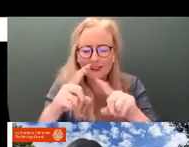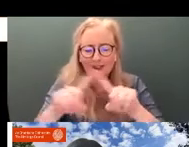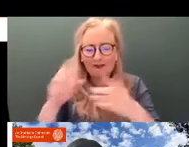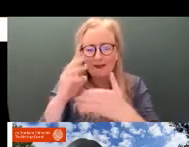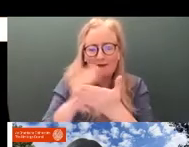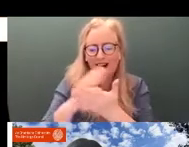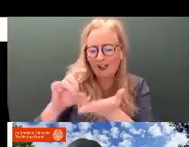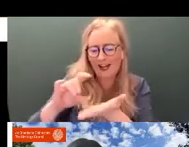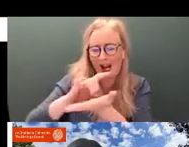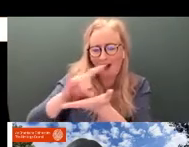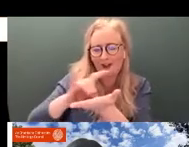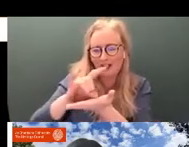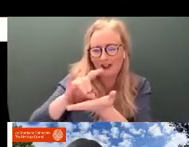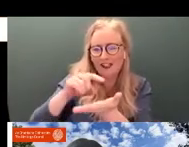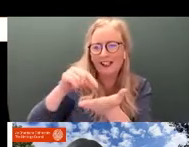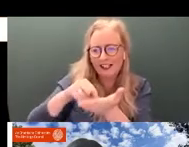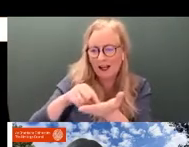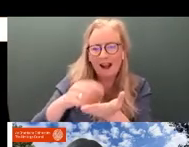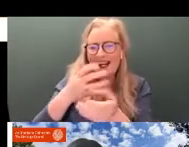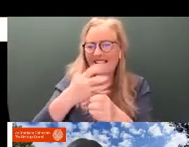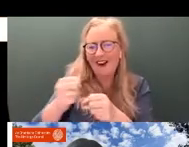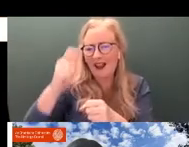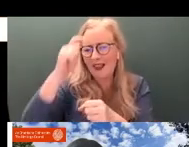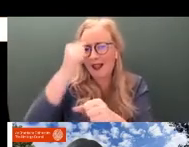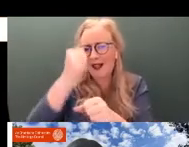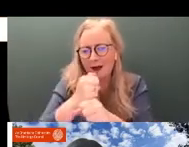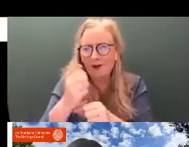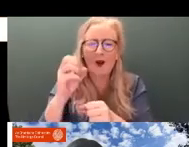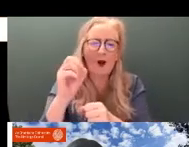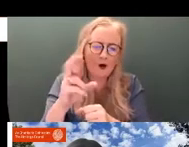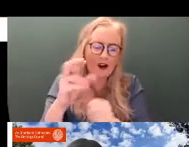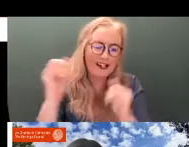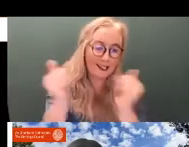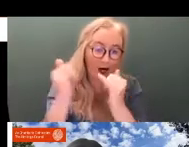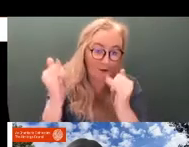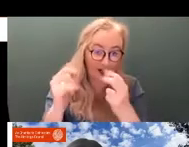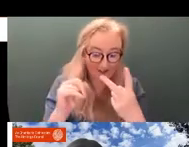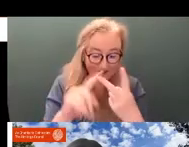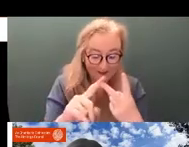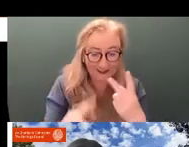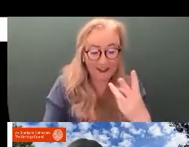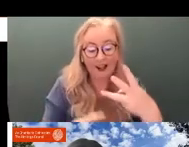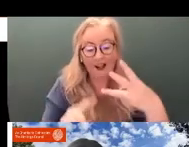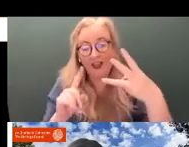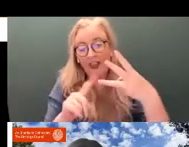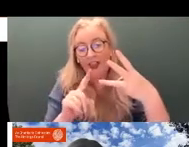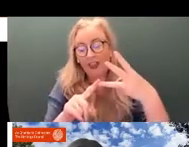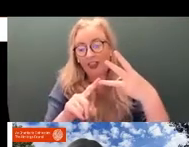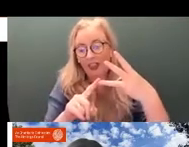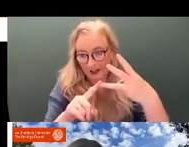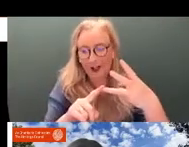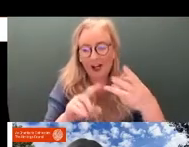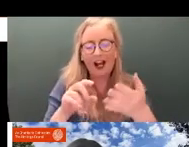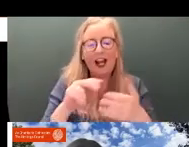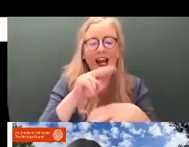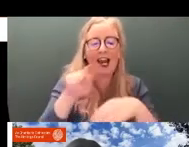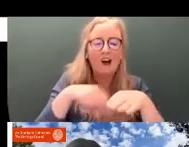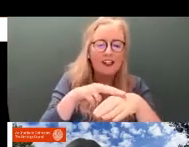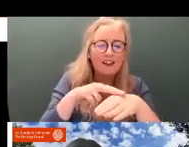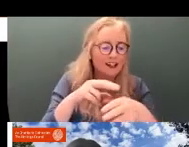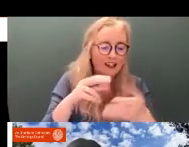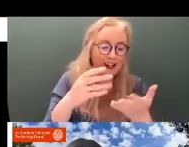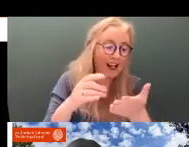heritage that is seldom considered or celebrated. And the third one then is heritage for all ages.